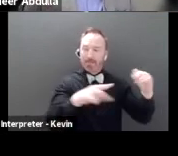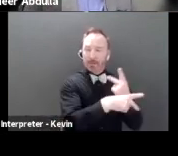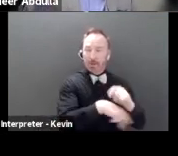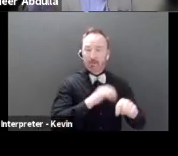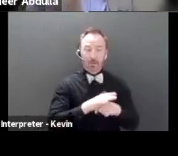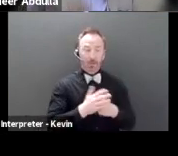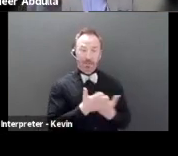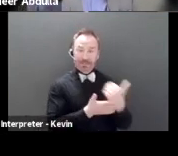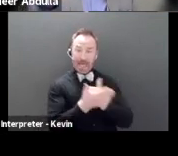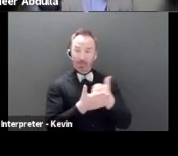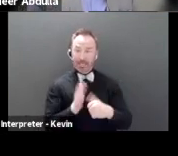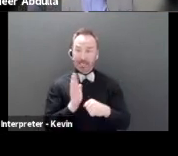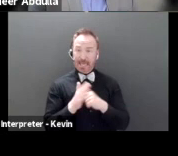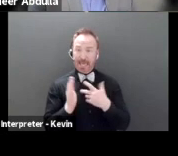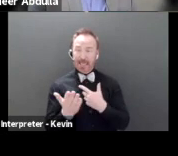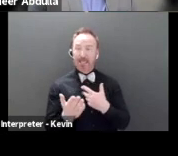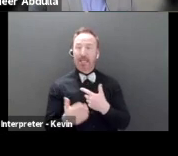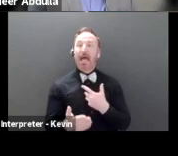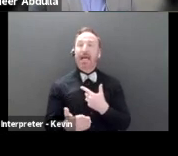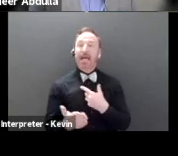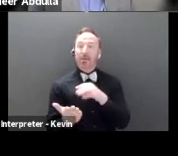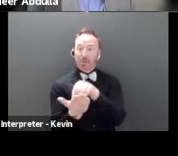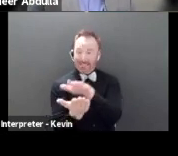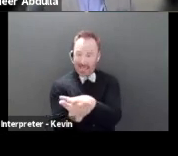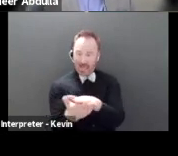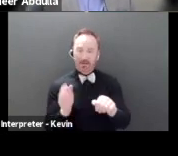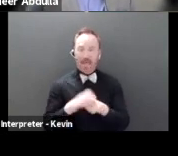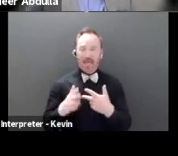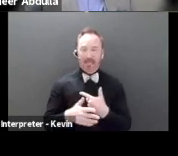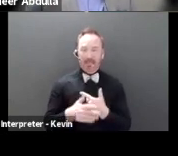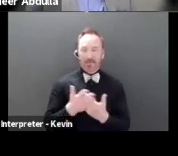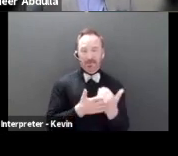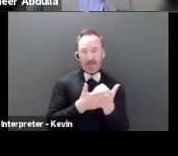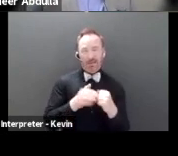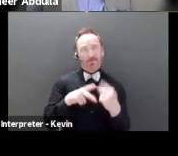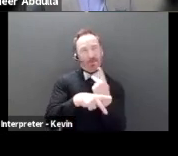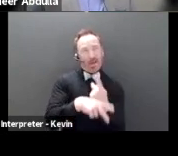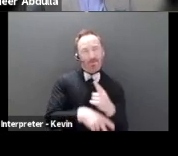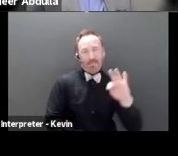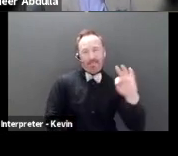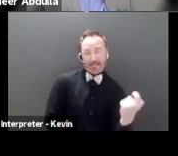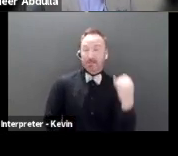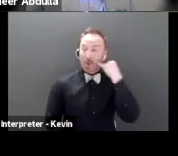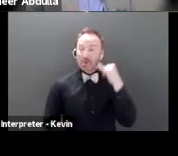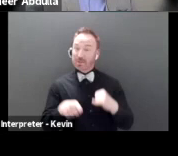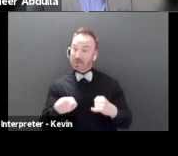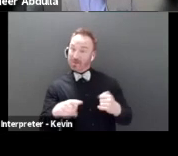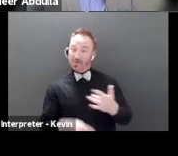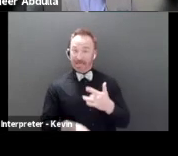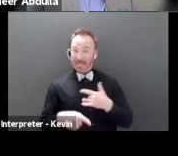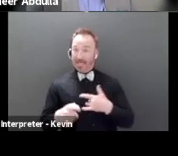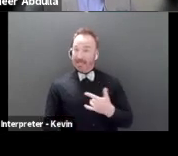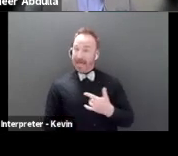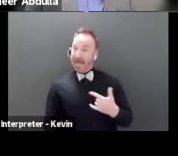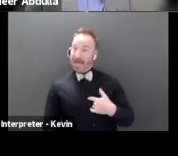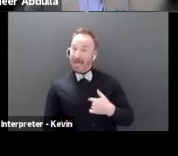salary, push the button, and it'll spit out what your expected taxes will be. So if someone's super keen, you can do that now. If not, I want to see what